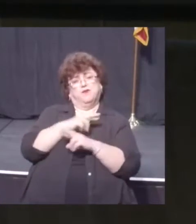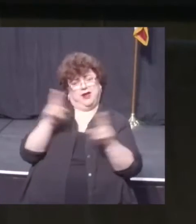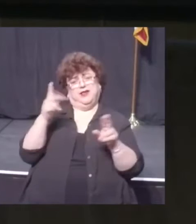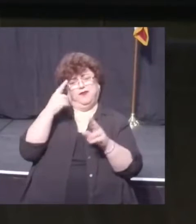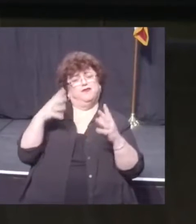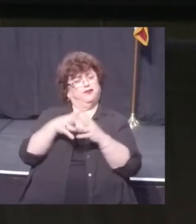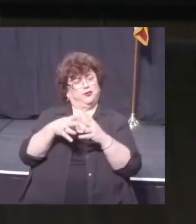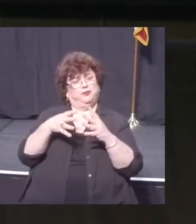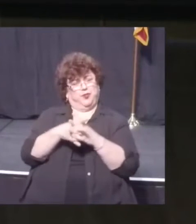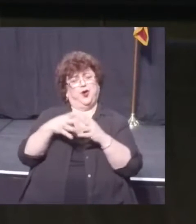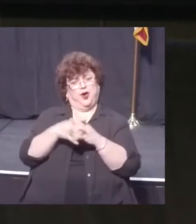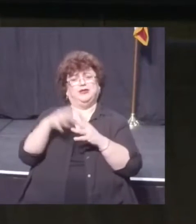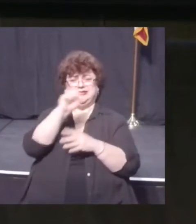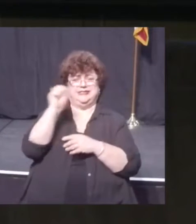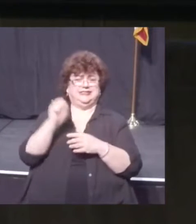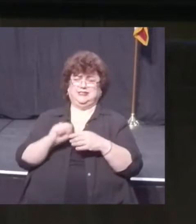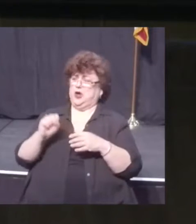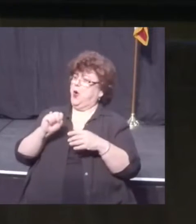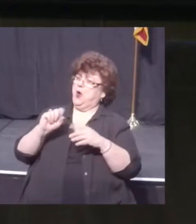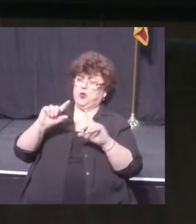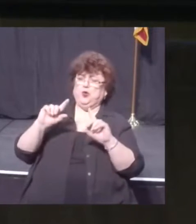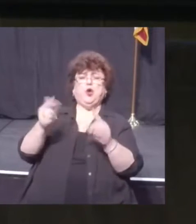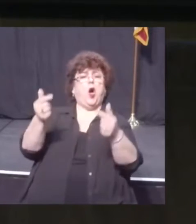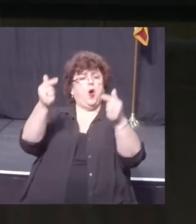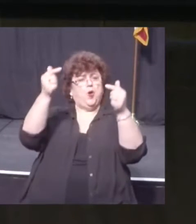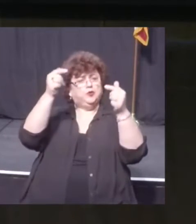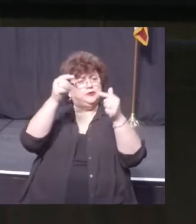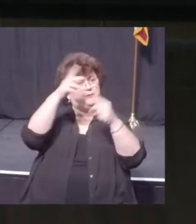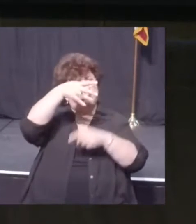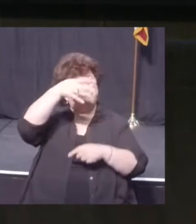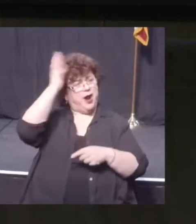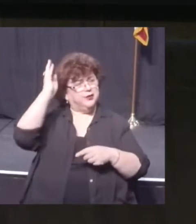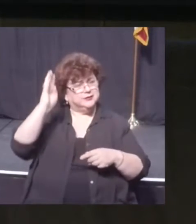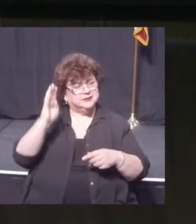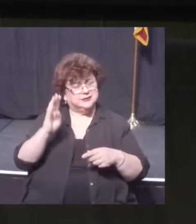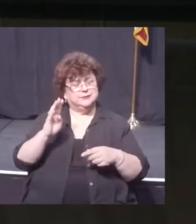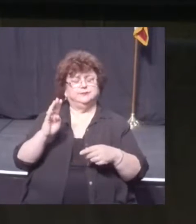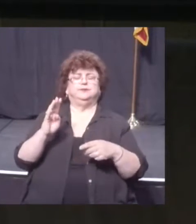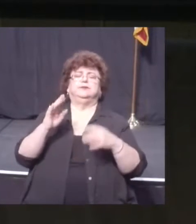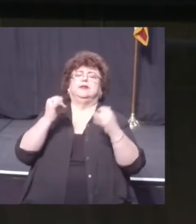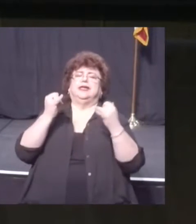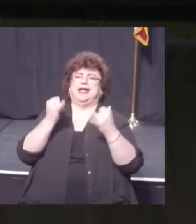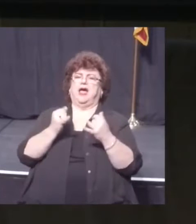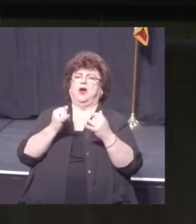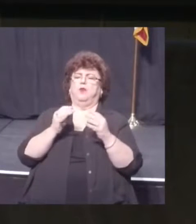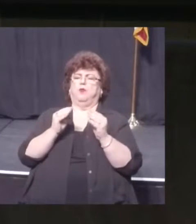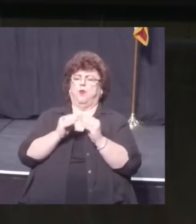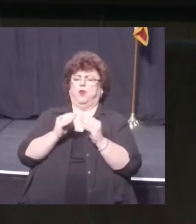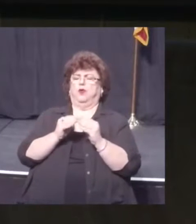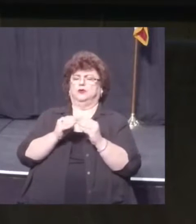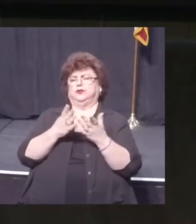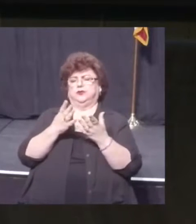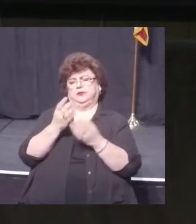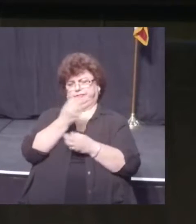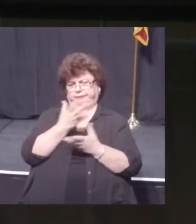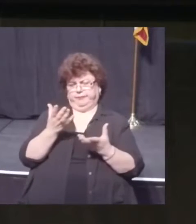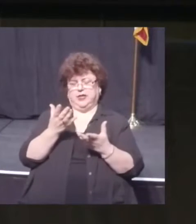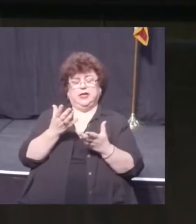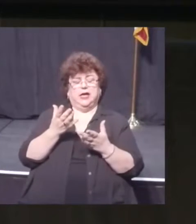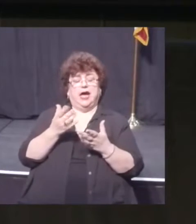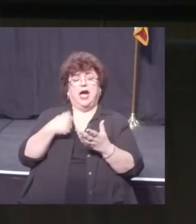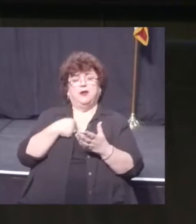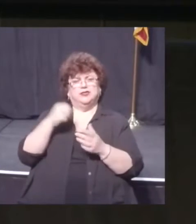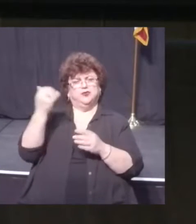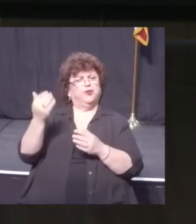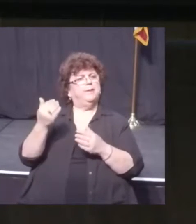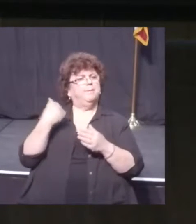season. So go Spartans! And more to the point, I was reminded of the